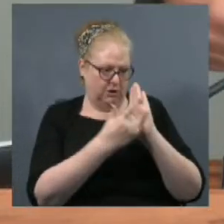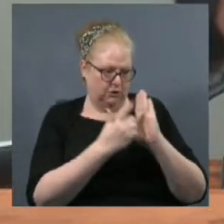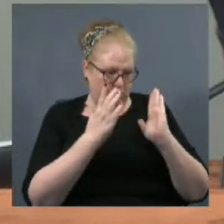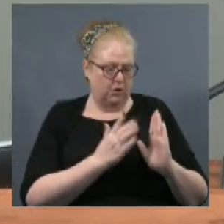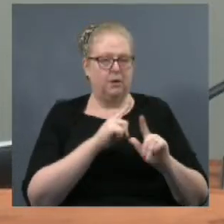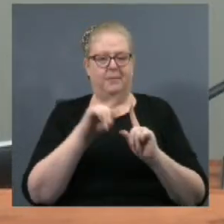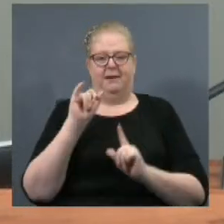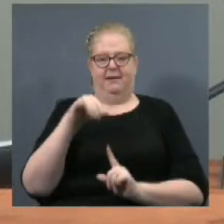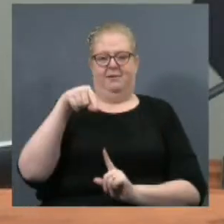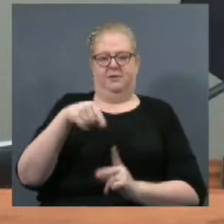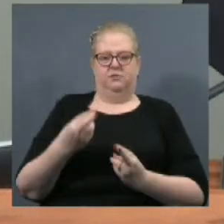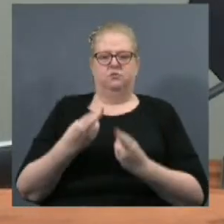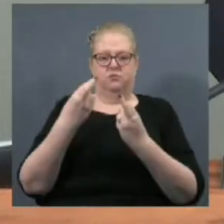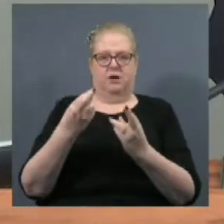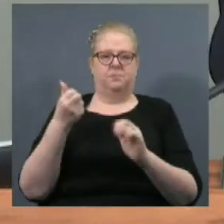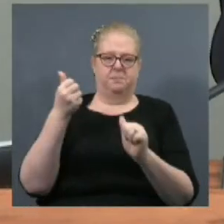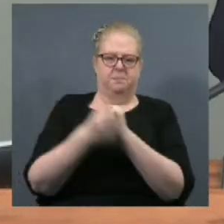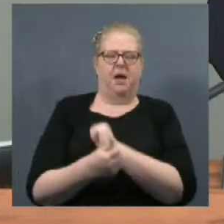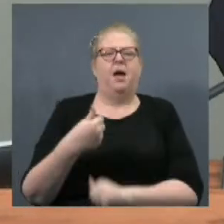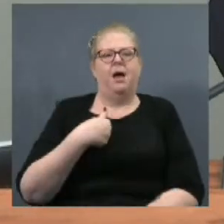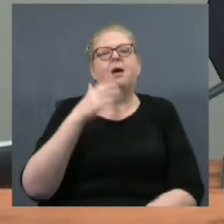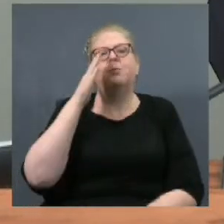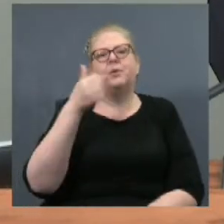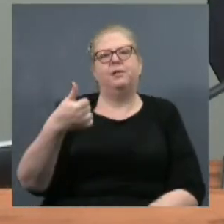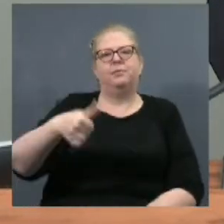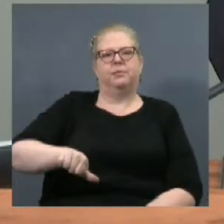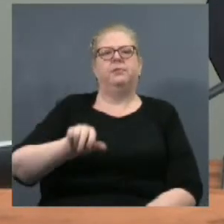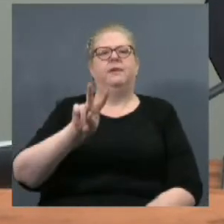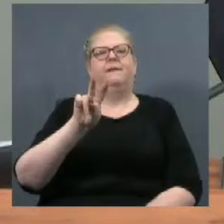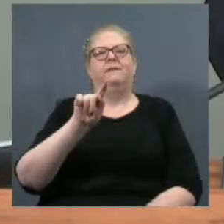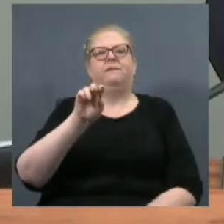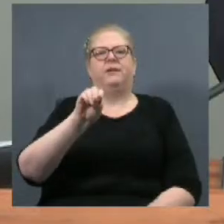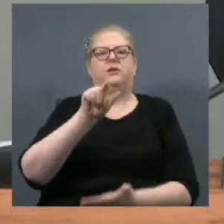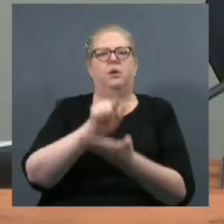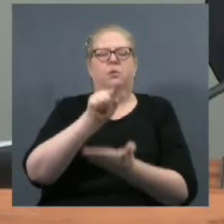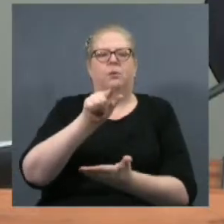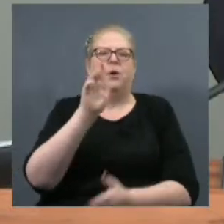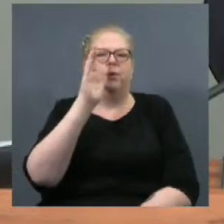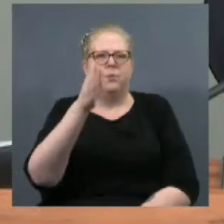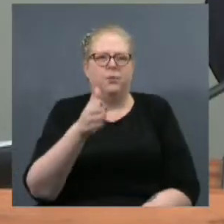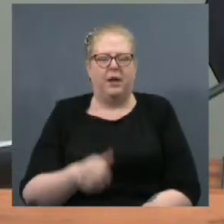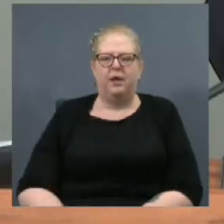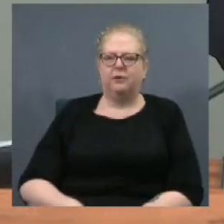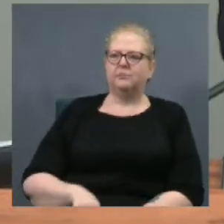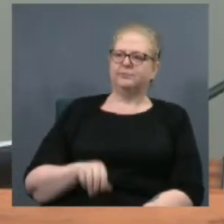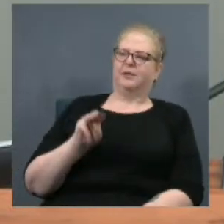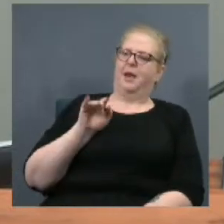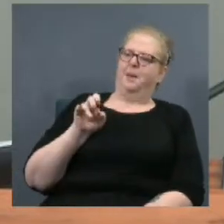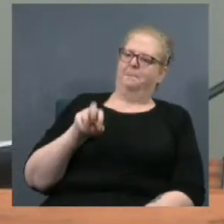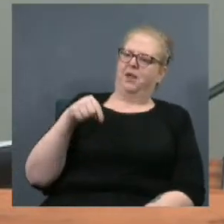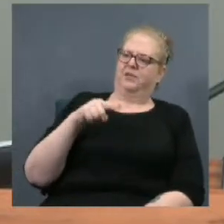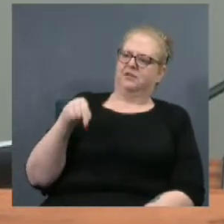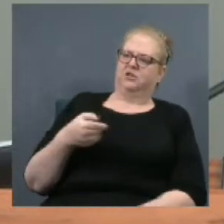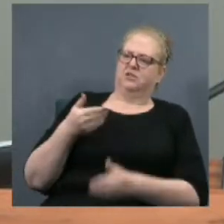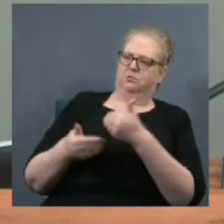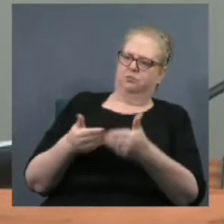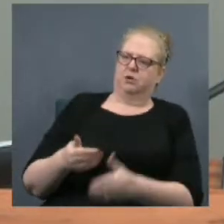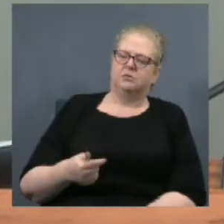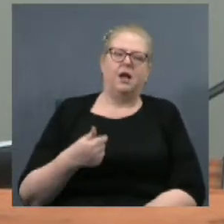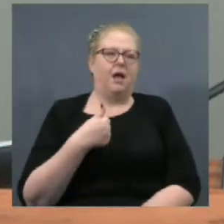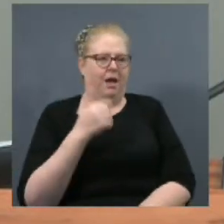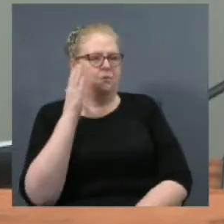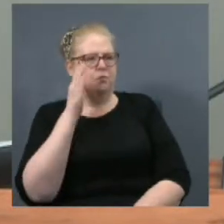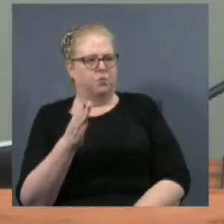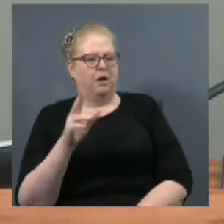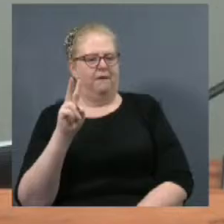pass, I would veto it. And I think it would not be overridden. Mayor, it's just a process to as I shared, us. I think it would be vetoed